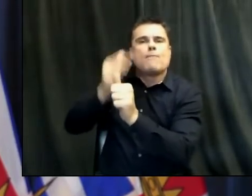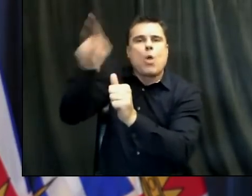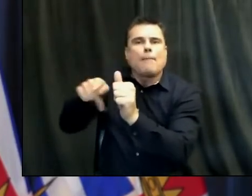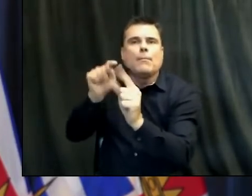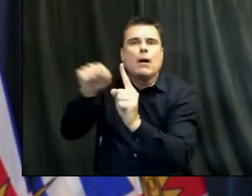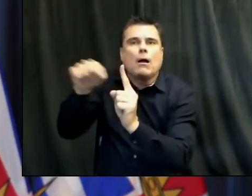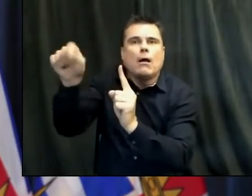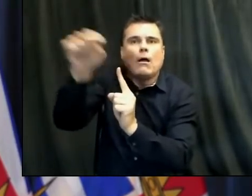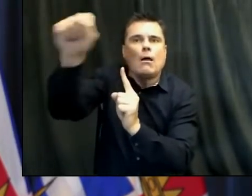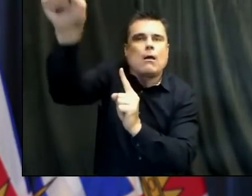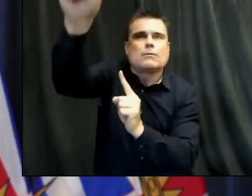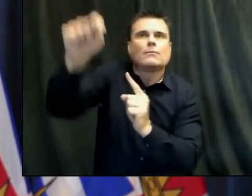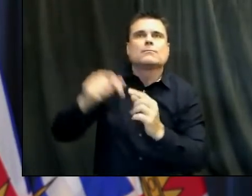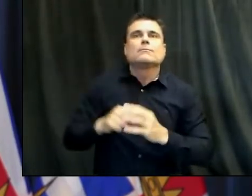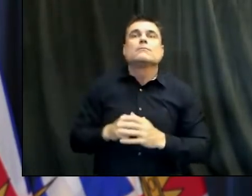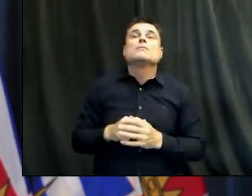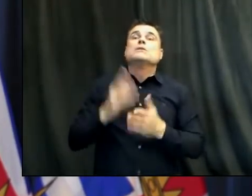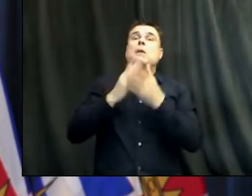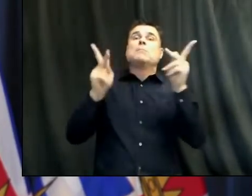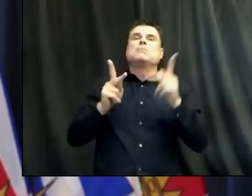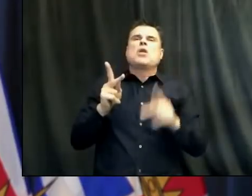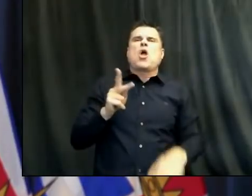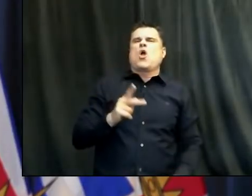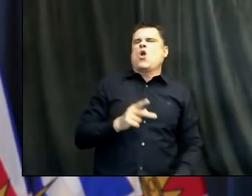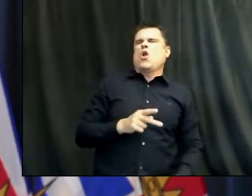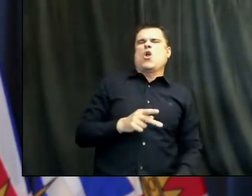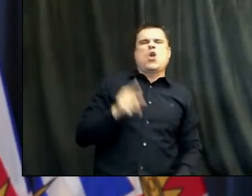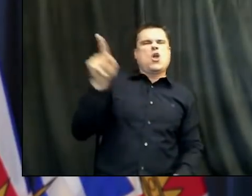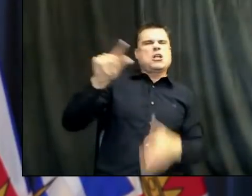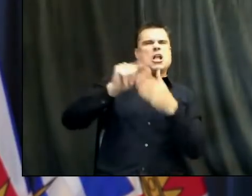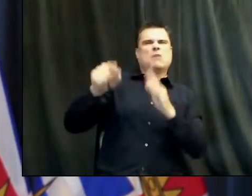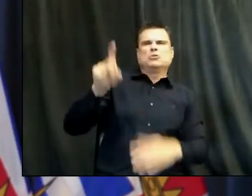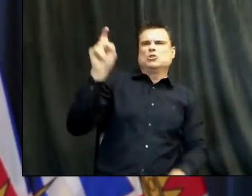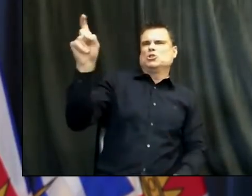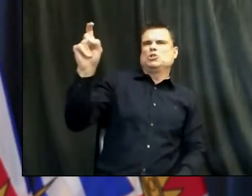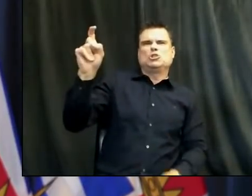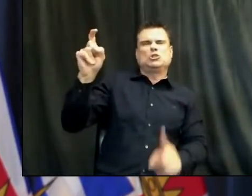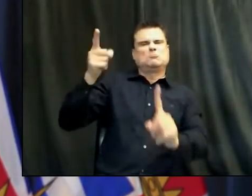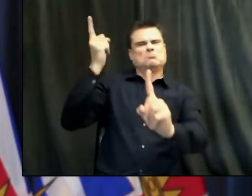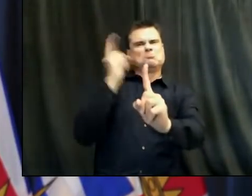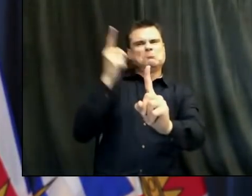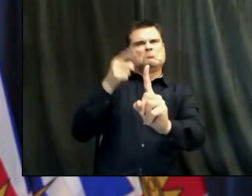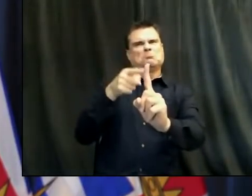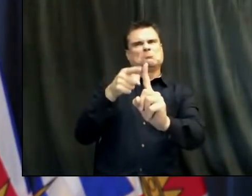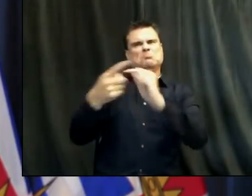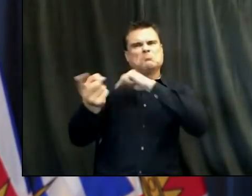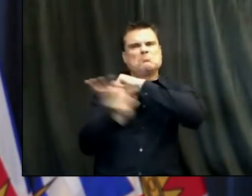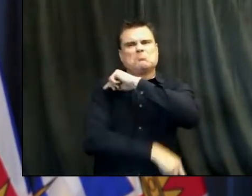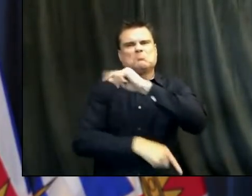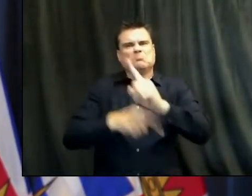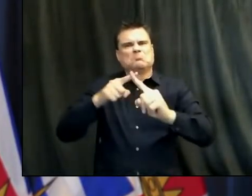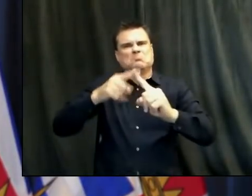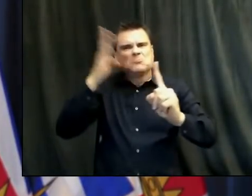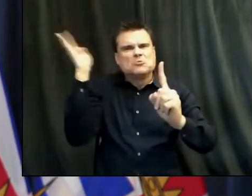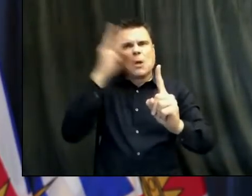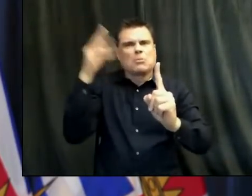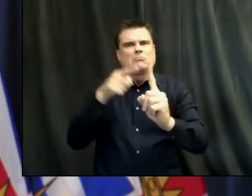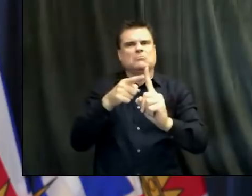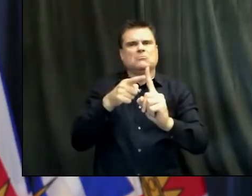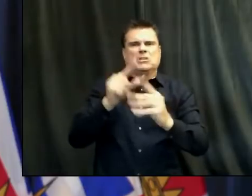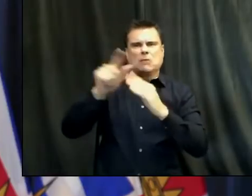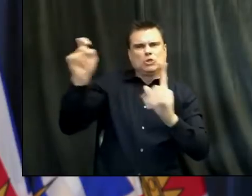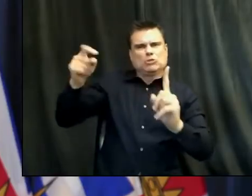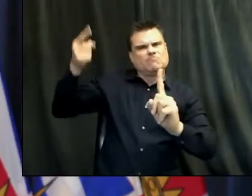people who are testing positive to work with us. That's what's the most effective way. That's how we better deal with COVID-19 in British Columbia.